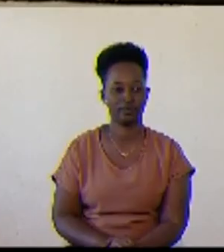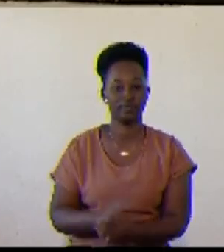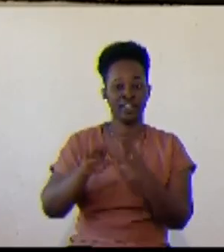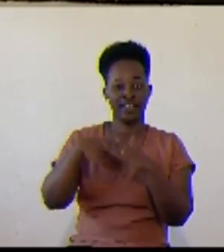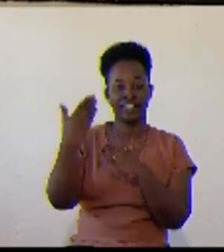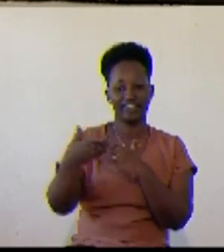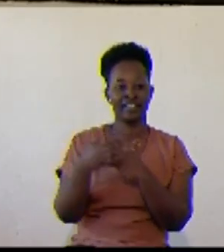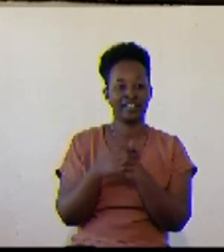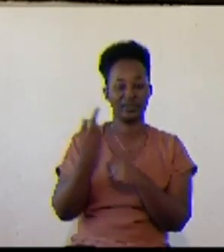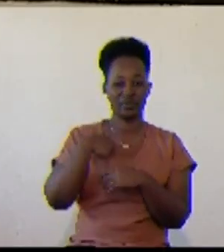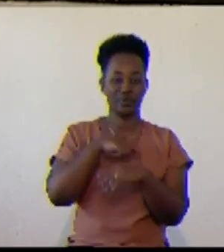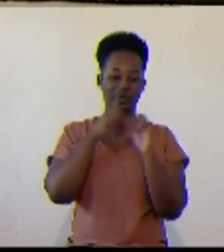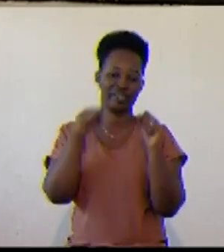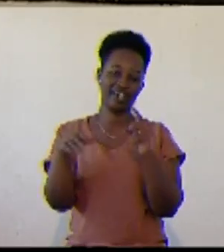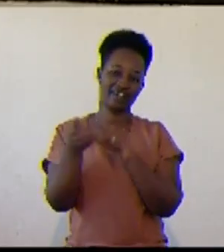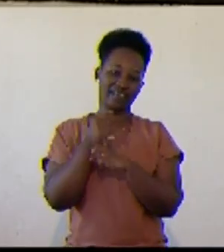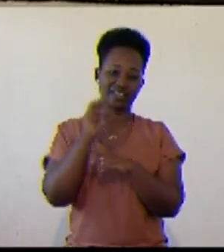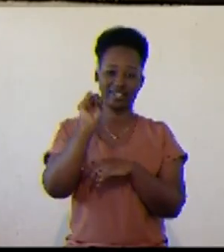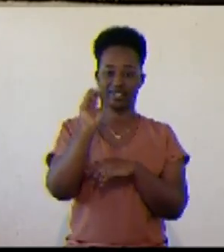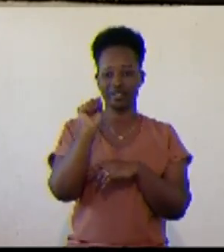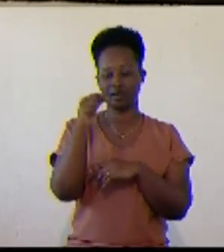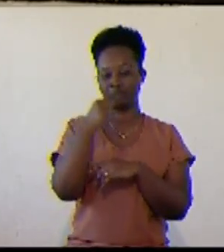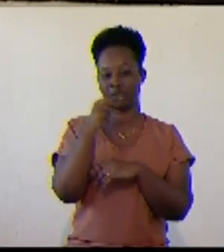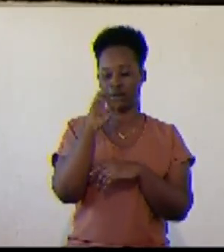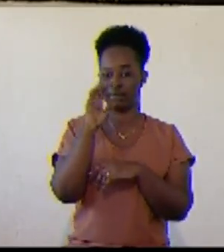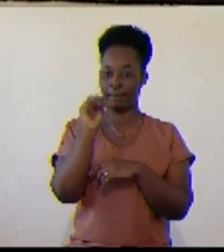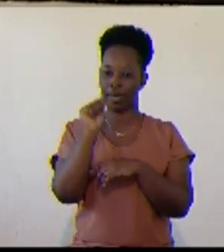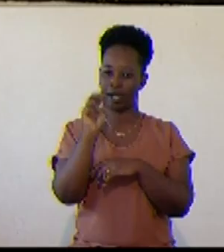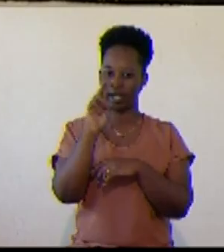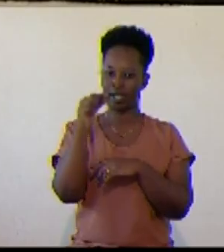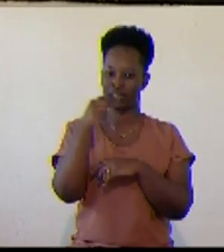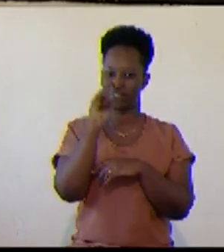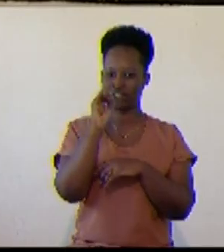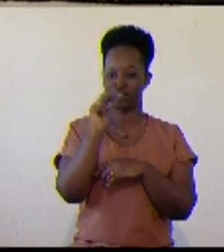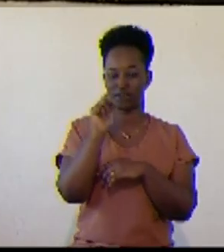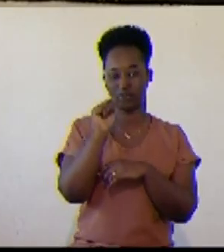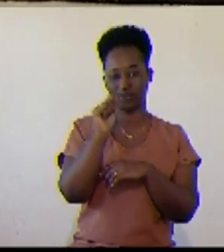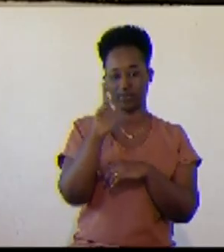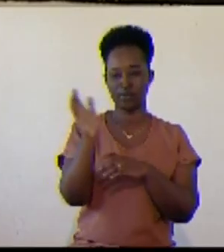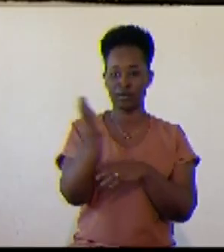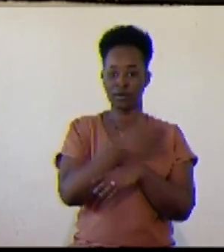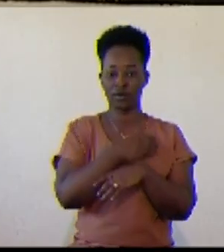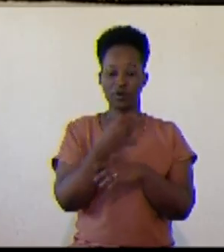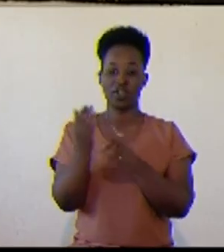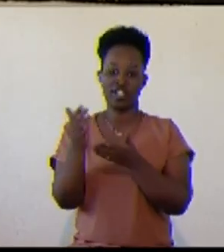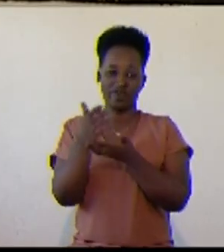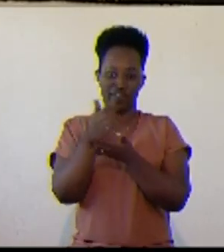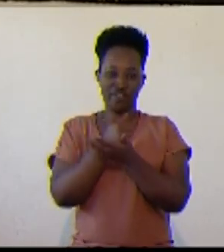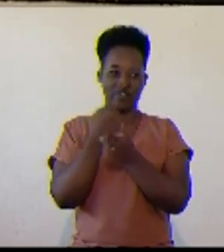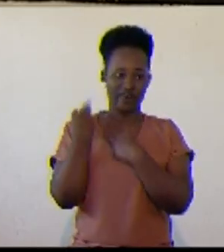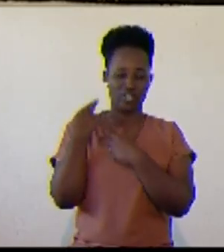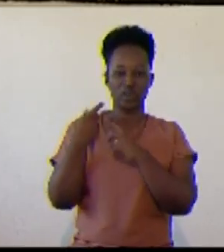Then we can get the marginal revenue function. Remember, to get the marginal revenue function, additional